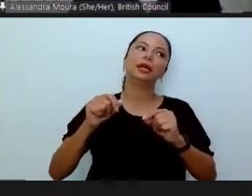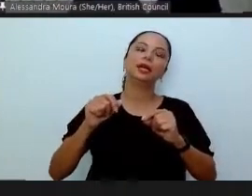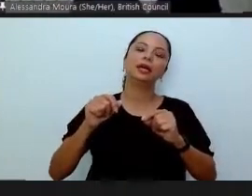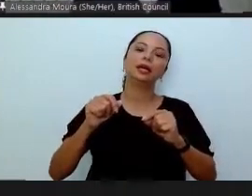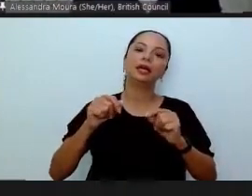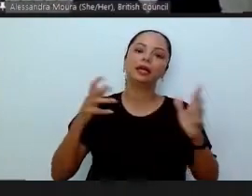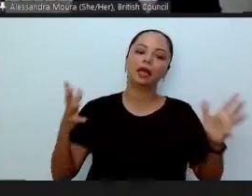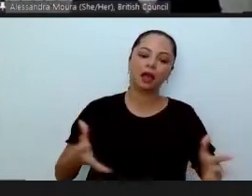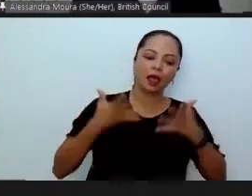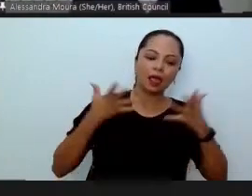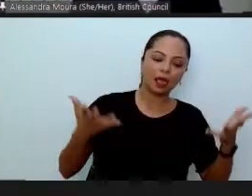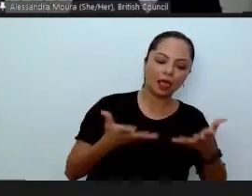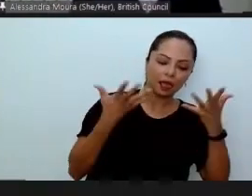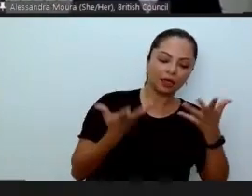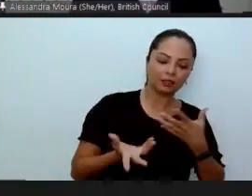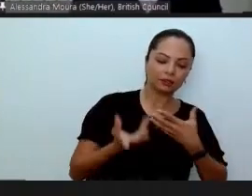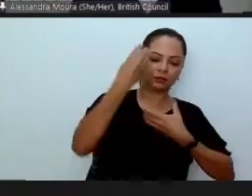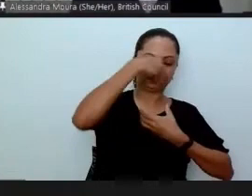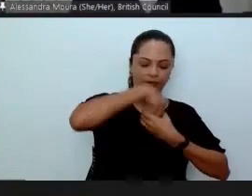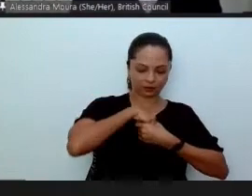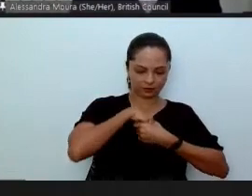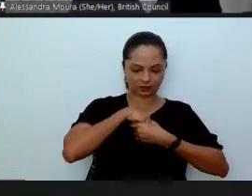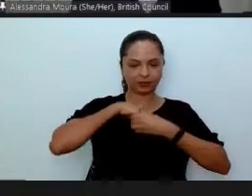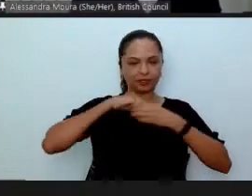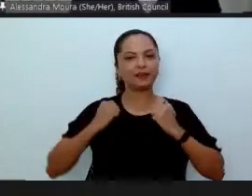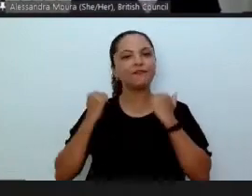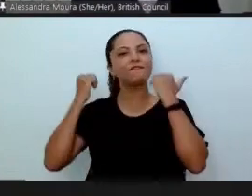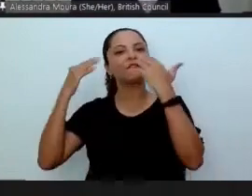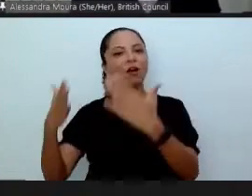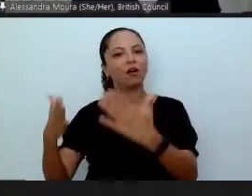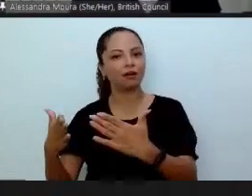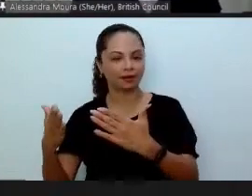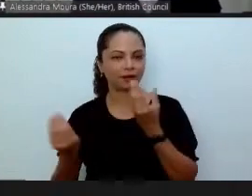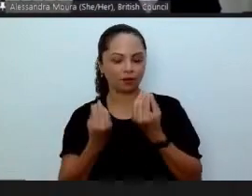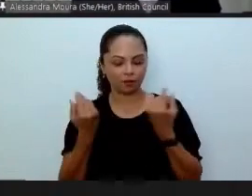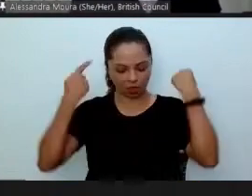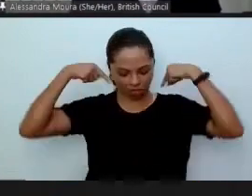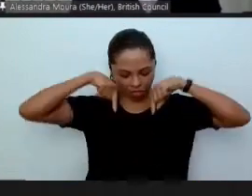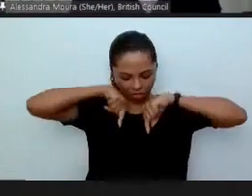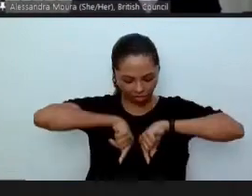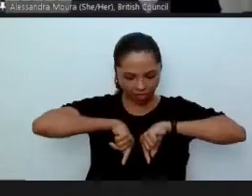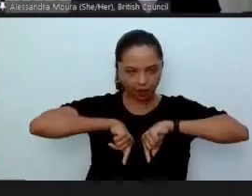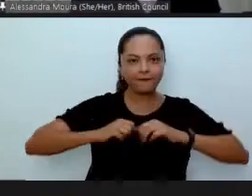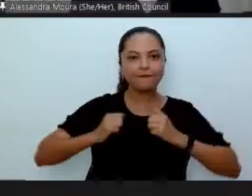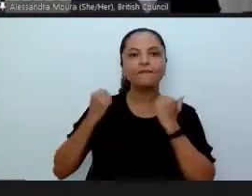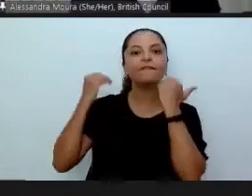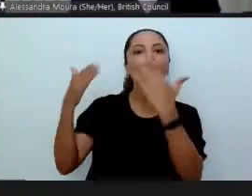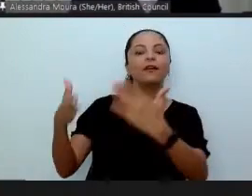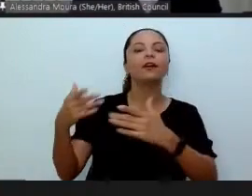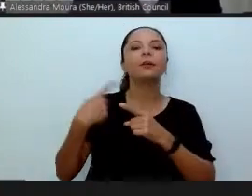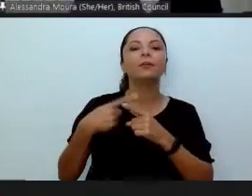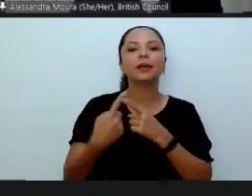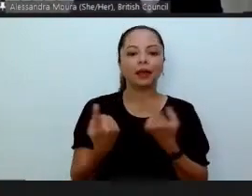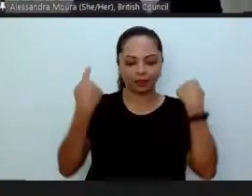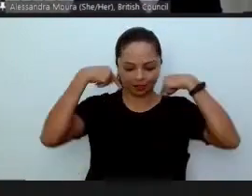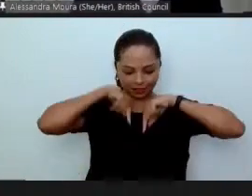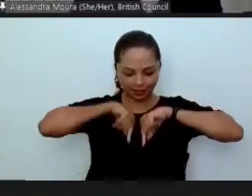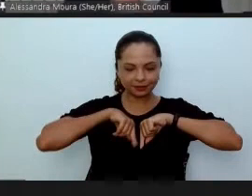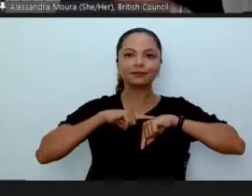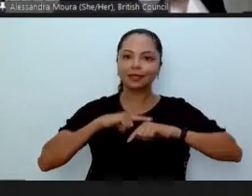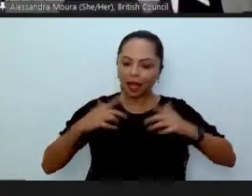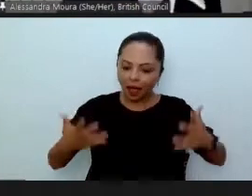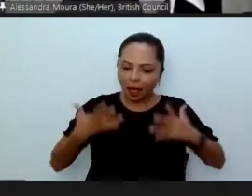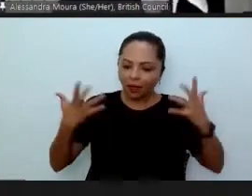So the difference between when someone is motivated because they want to do it, that's the